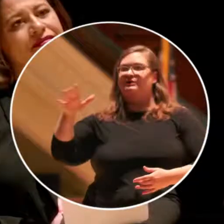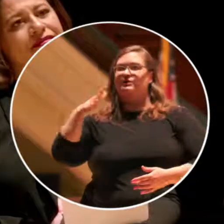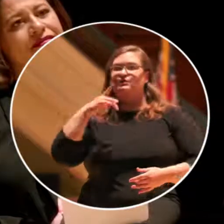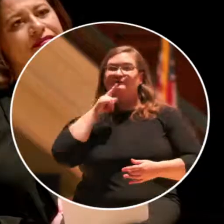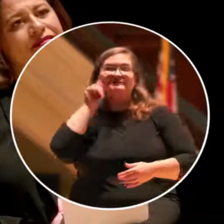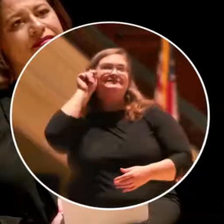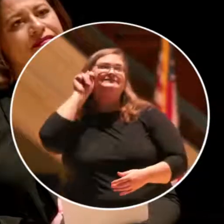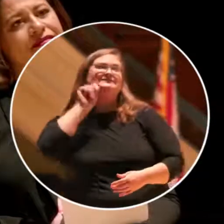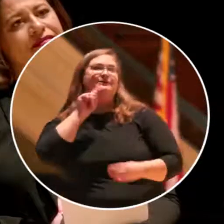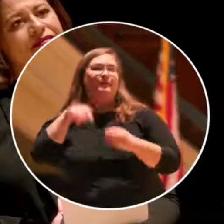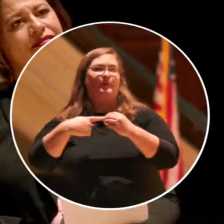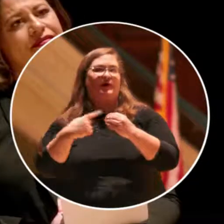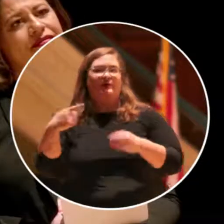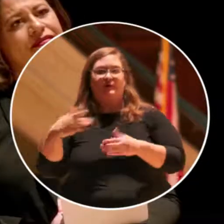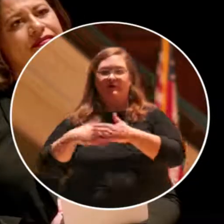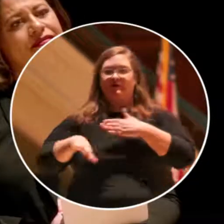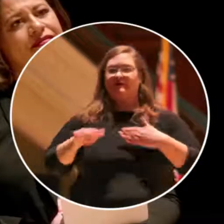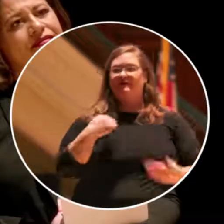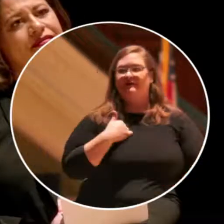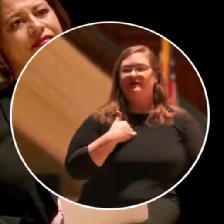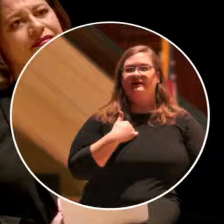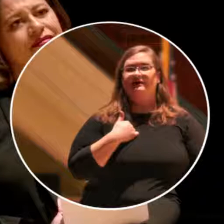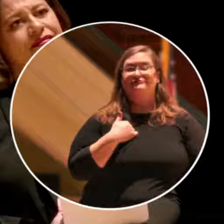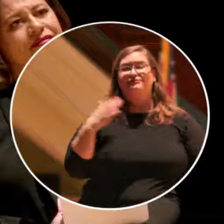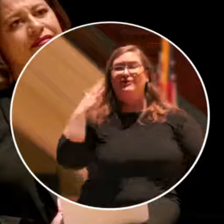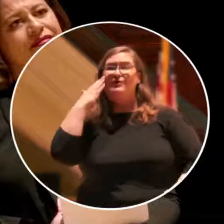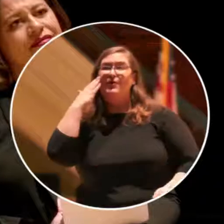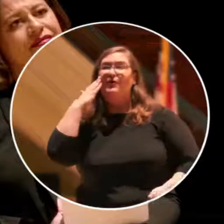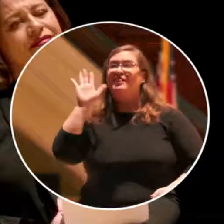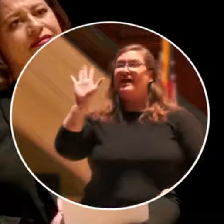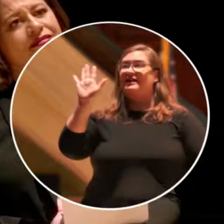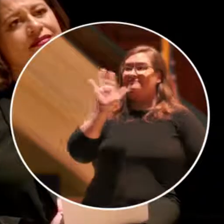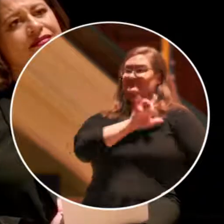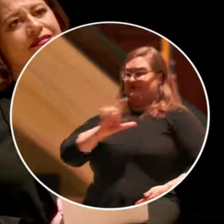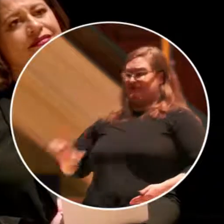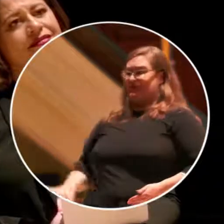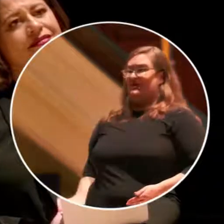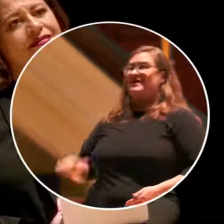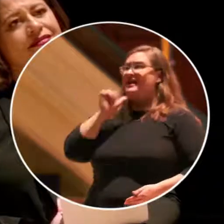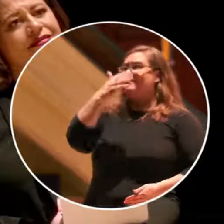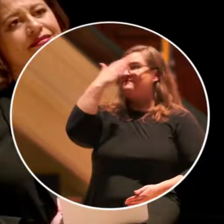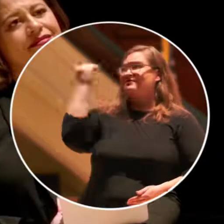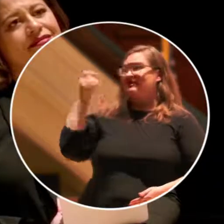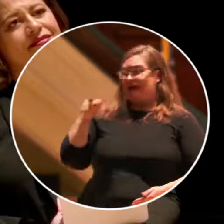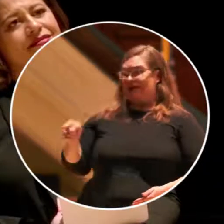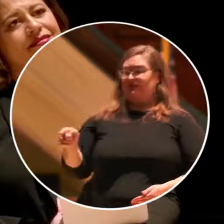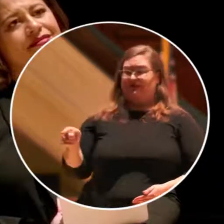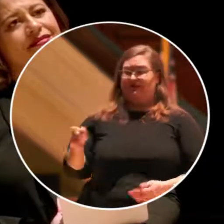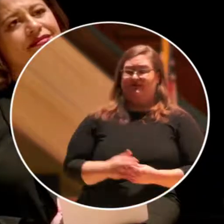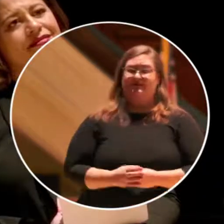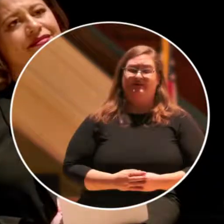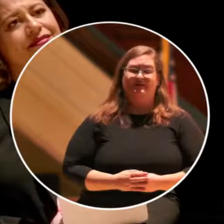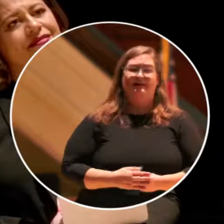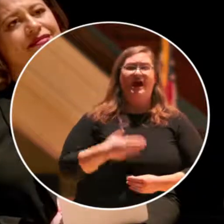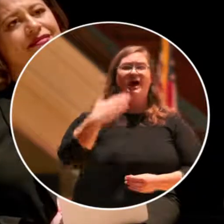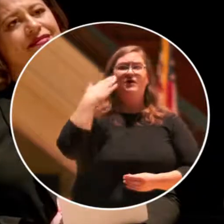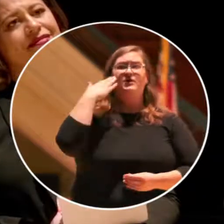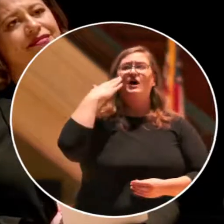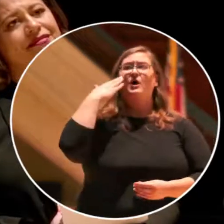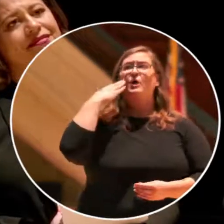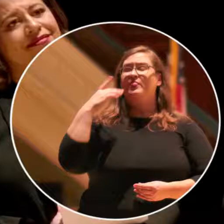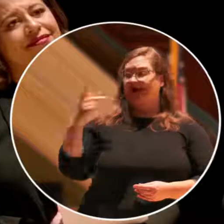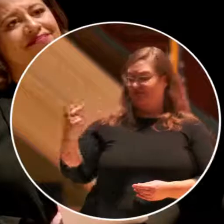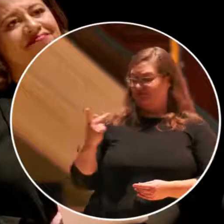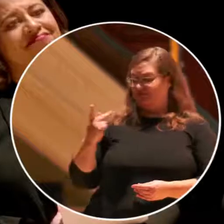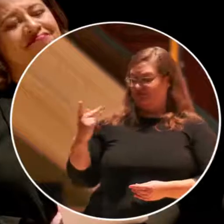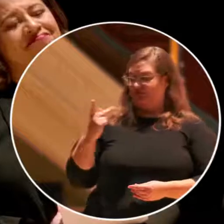you, that the Lord did not forget you and sent you an angel that I would call Grandma and you would call